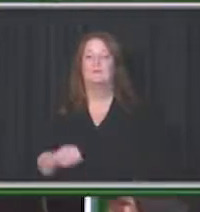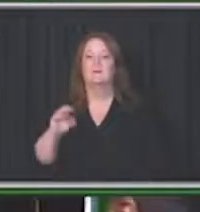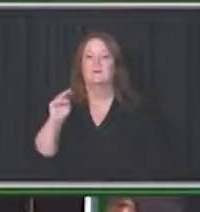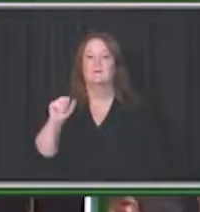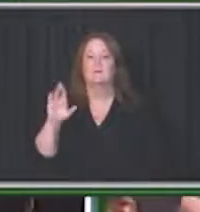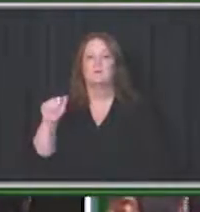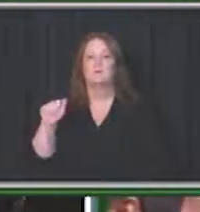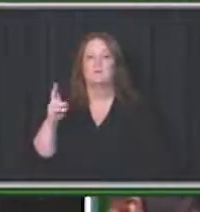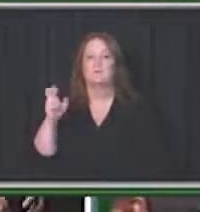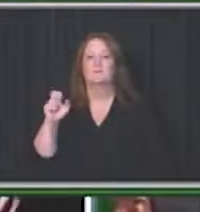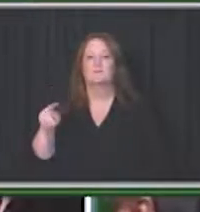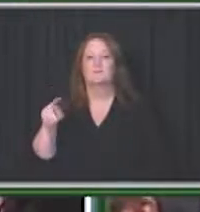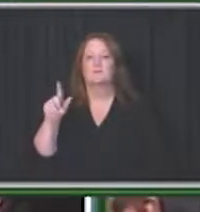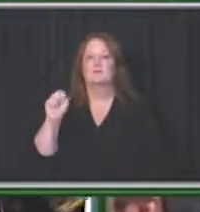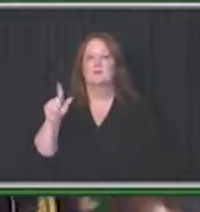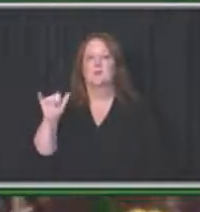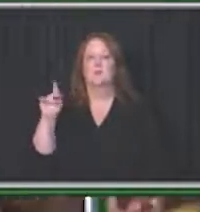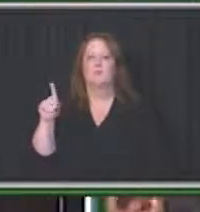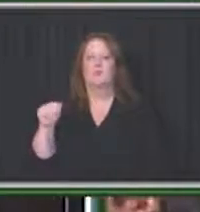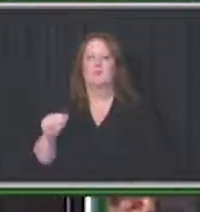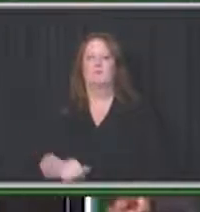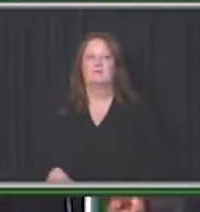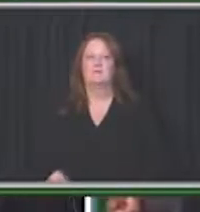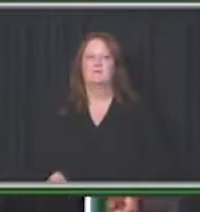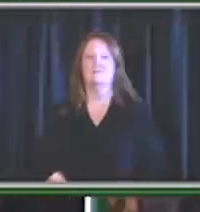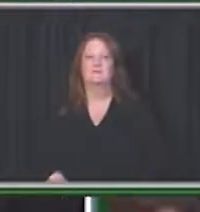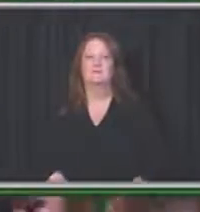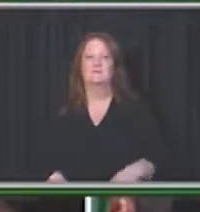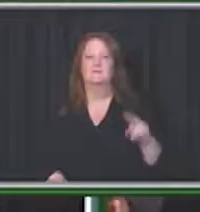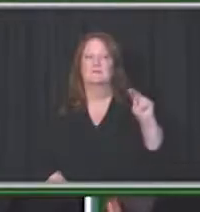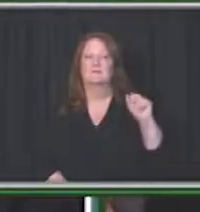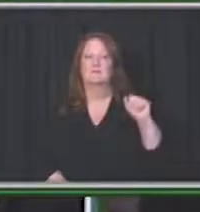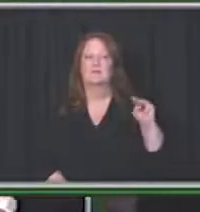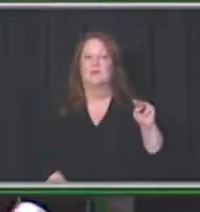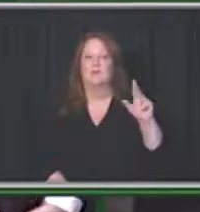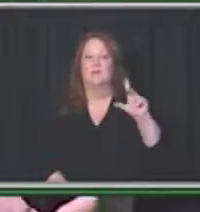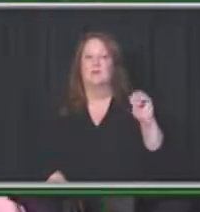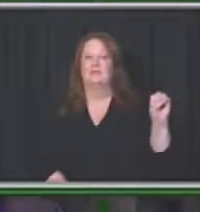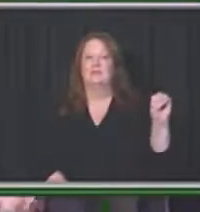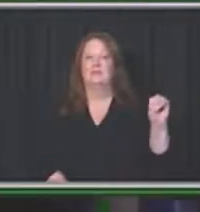Maria Jobilil Saluda. Nam Lee.